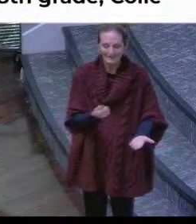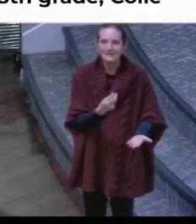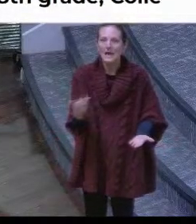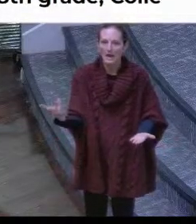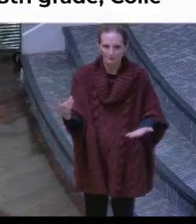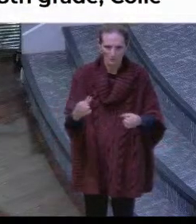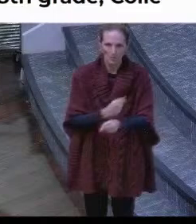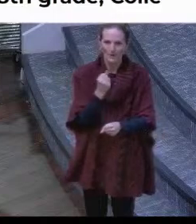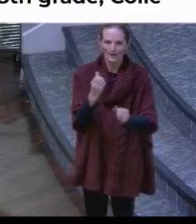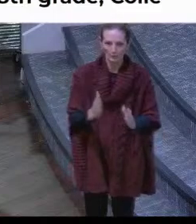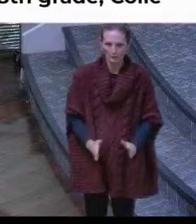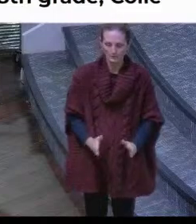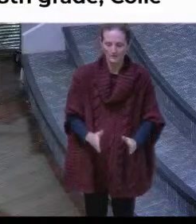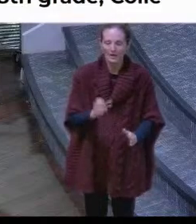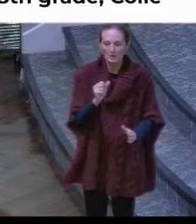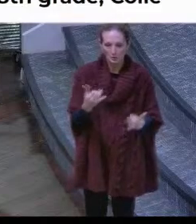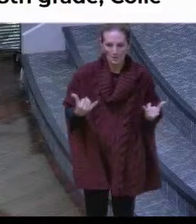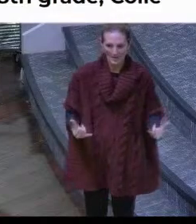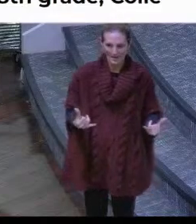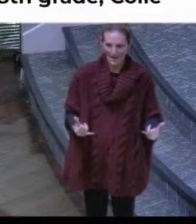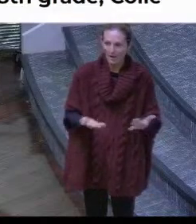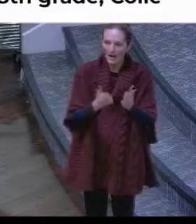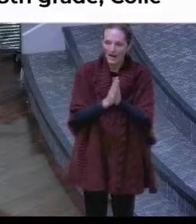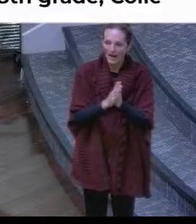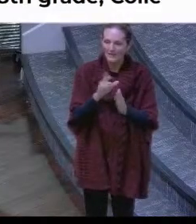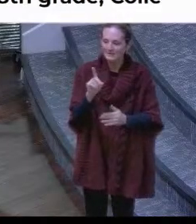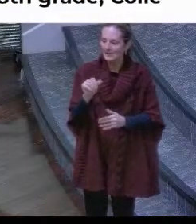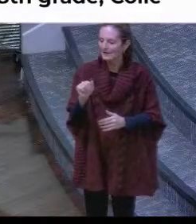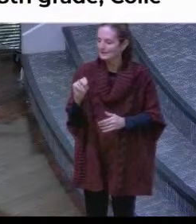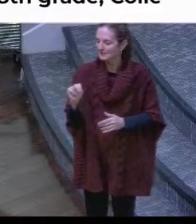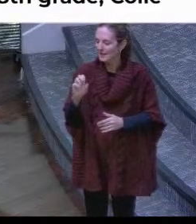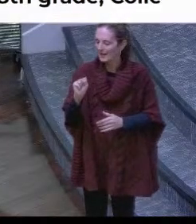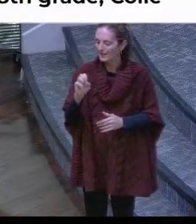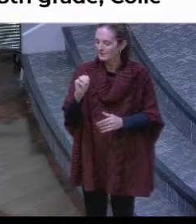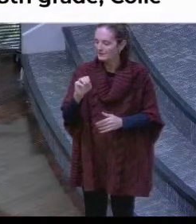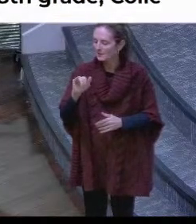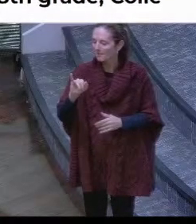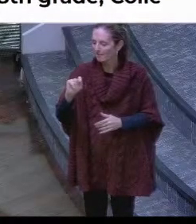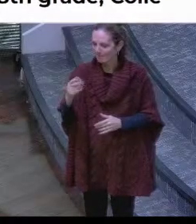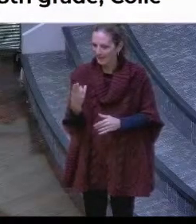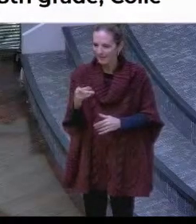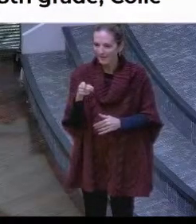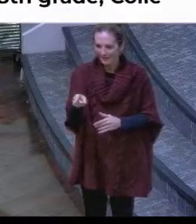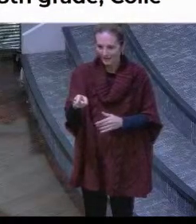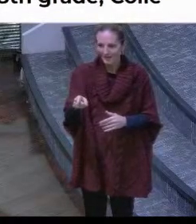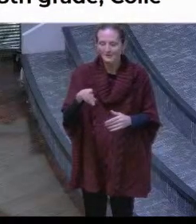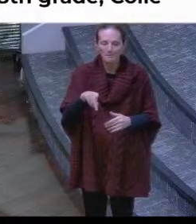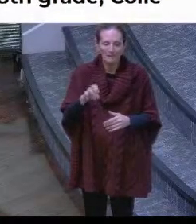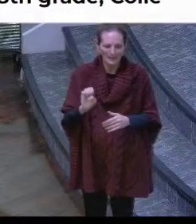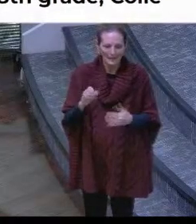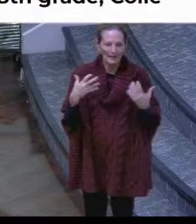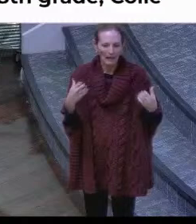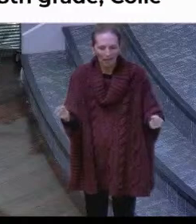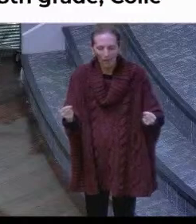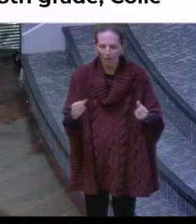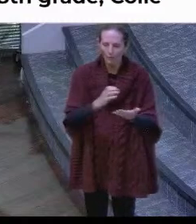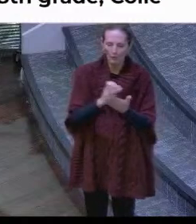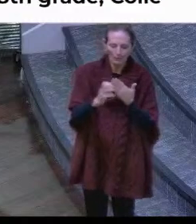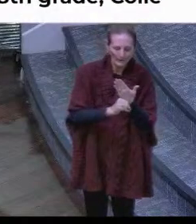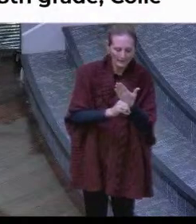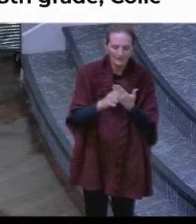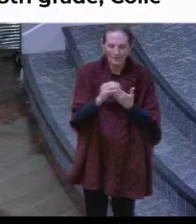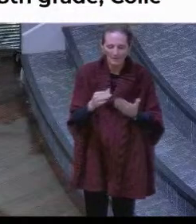So at this time, I'll ask Mr. Dan Smith, CCSD Fine Arts, PE and Health Curriculum Coordinator, and Dr. Jennifer